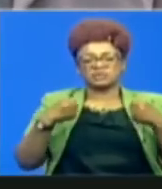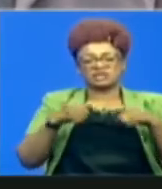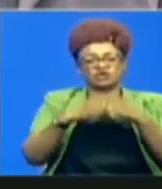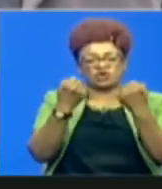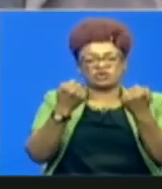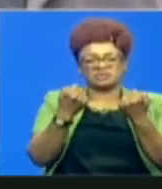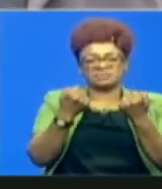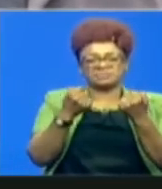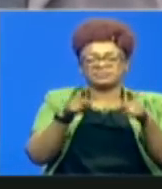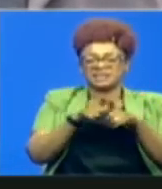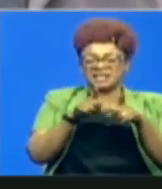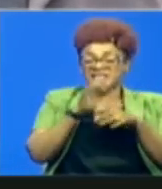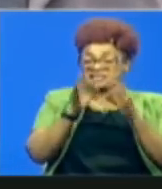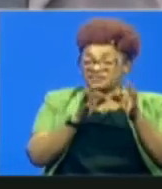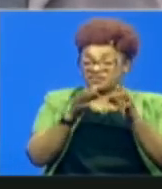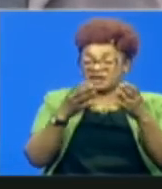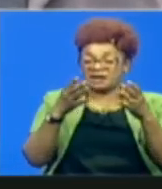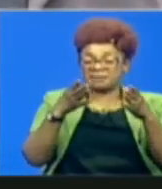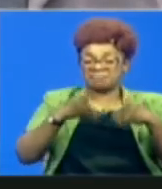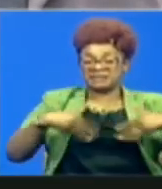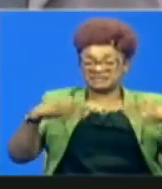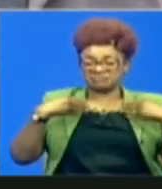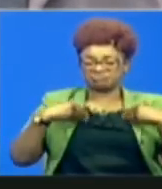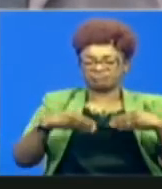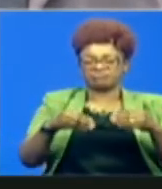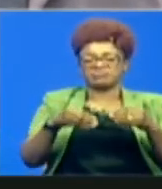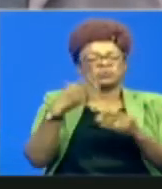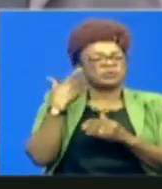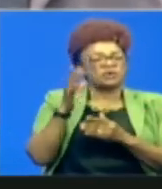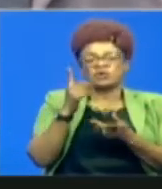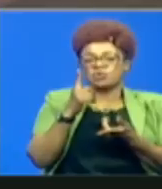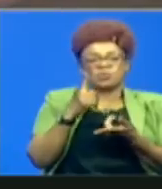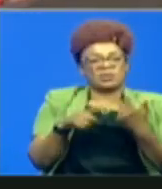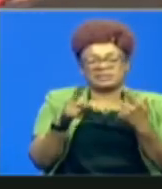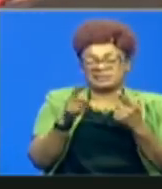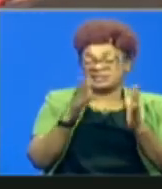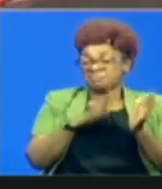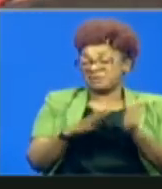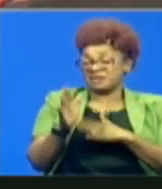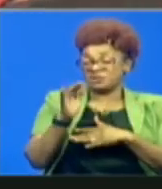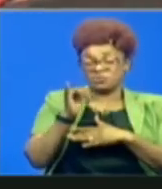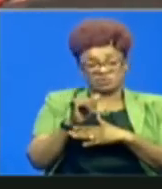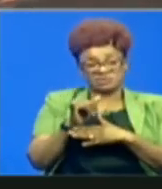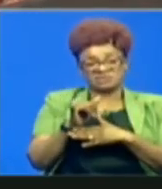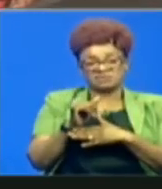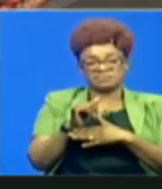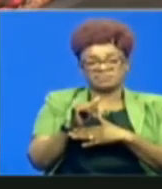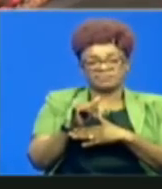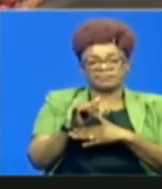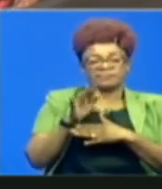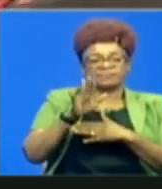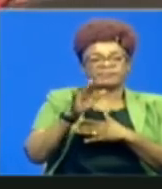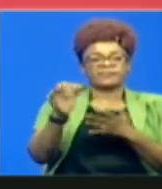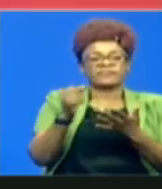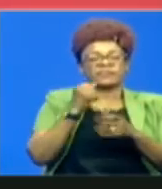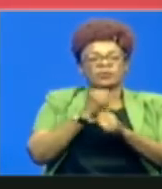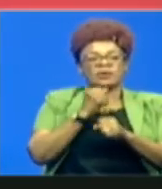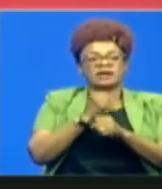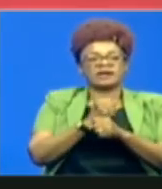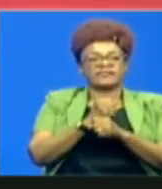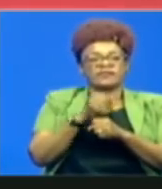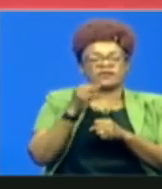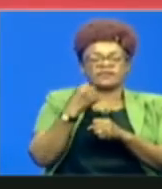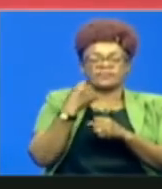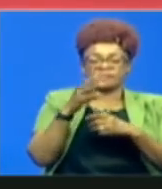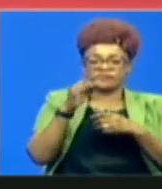looks like her panty was also pulled down. So we don't know yet what the intention is. Mildred, an employee of Foresight Innovations